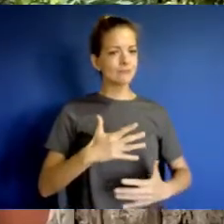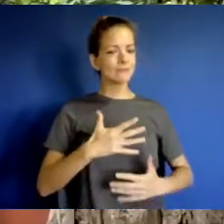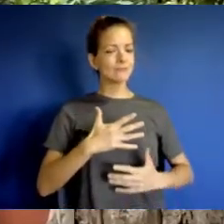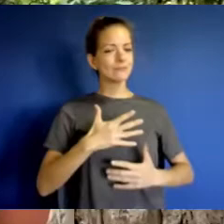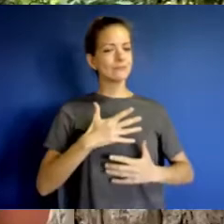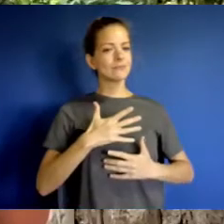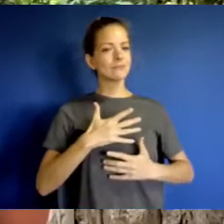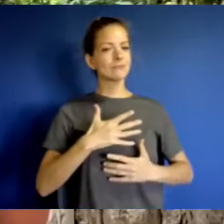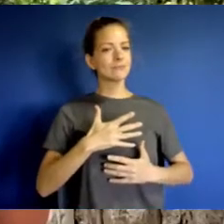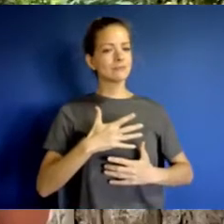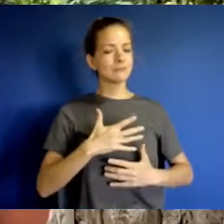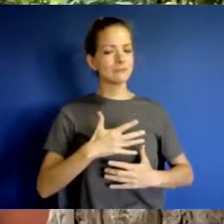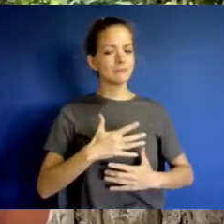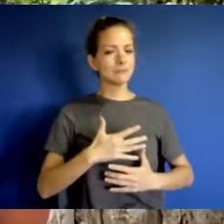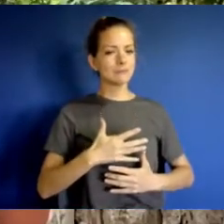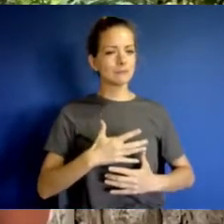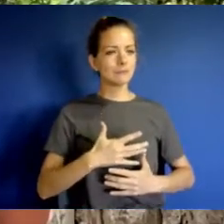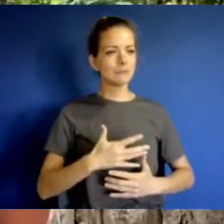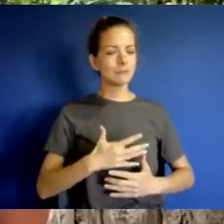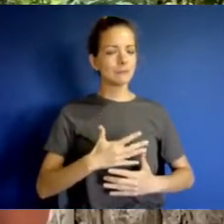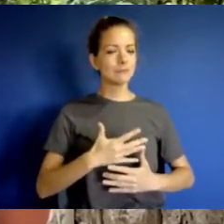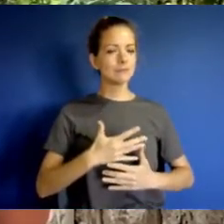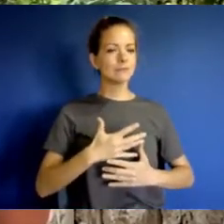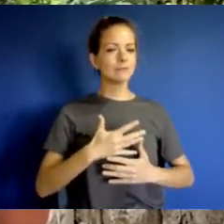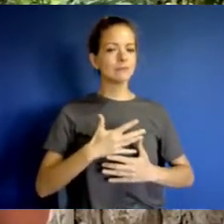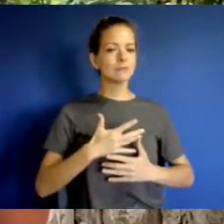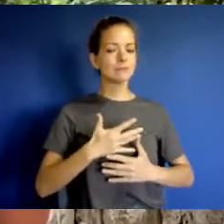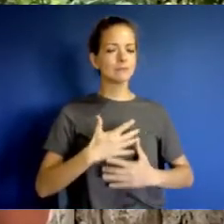sort of accept it.